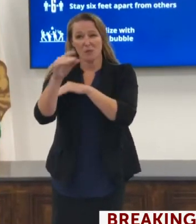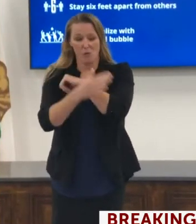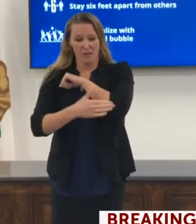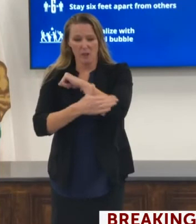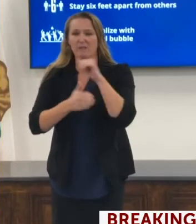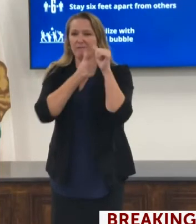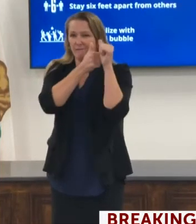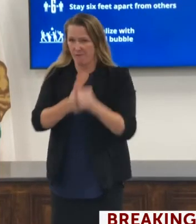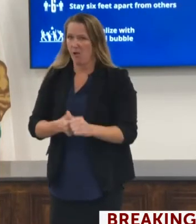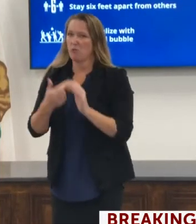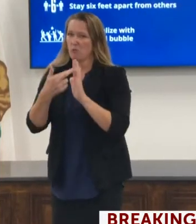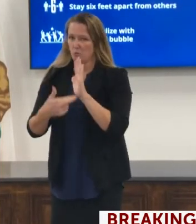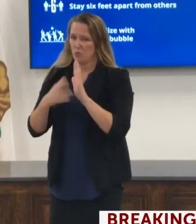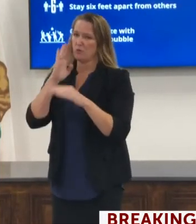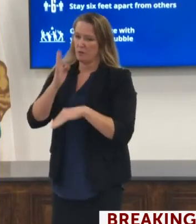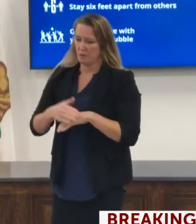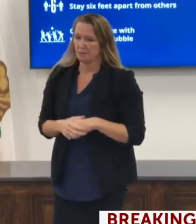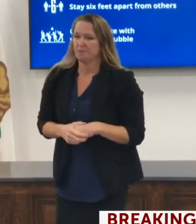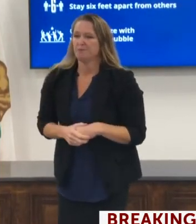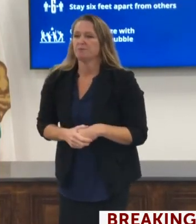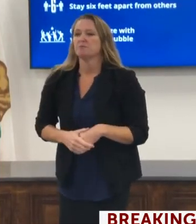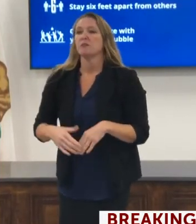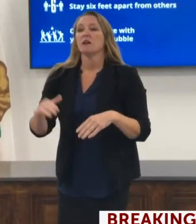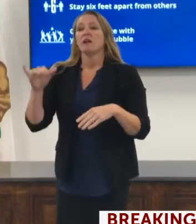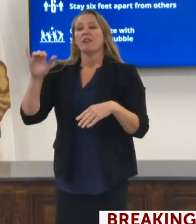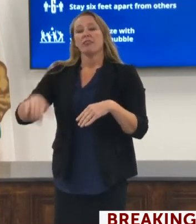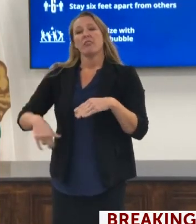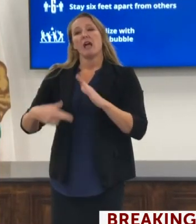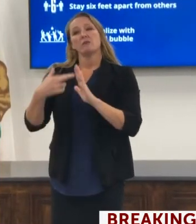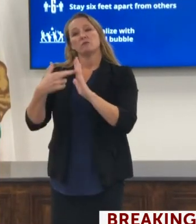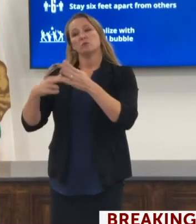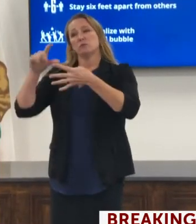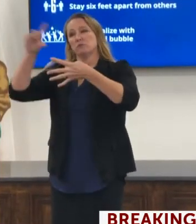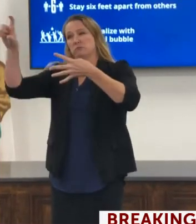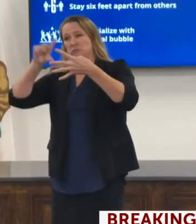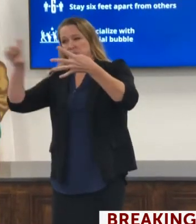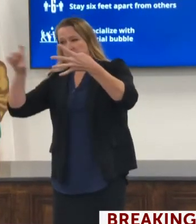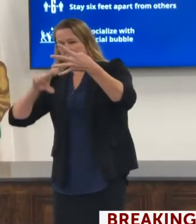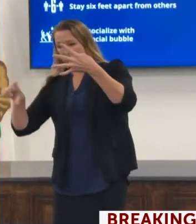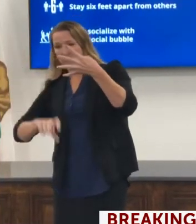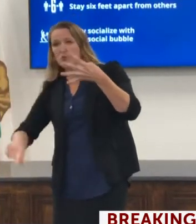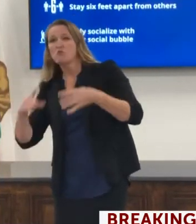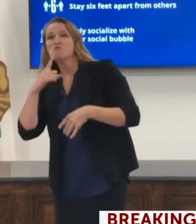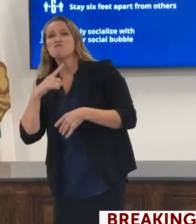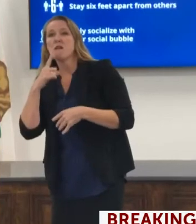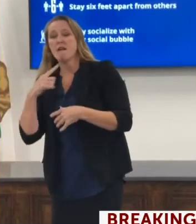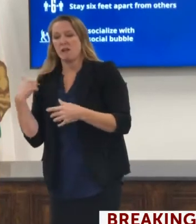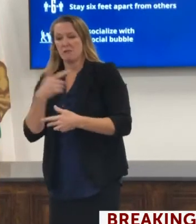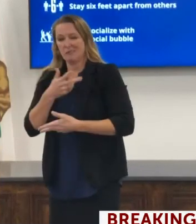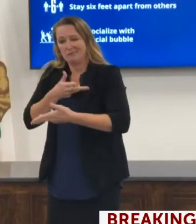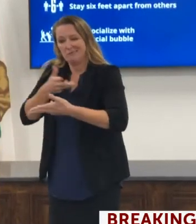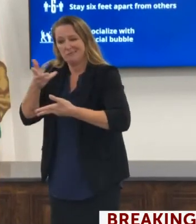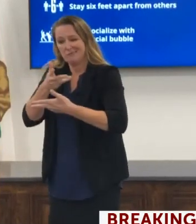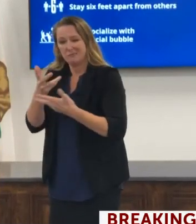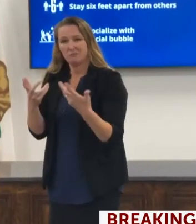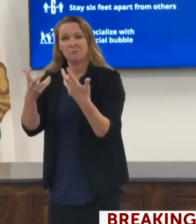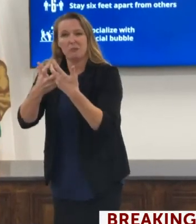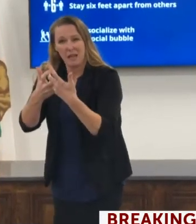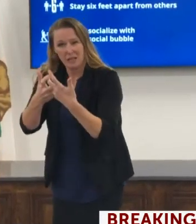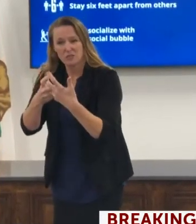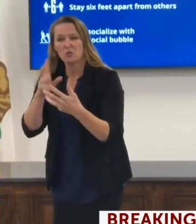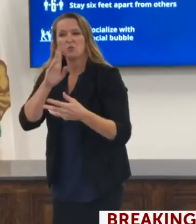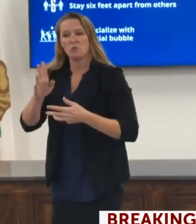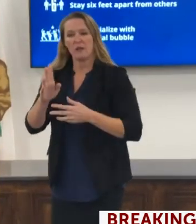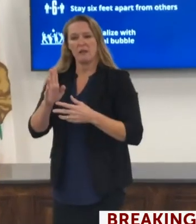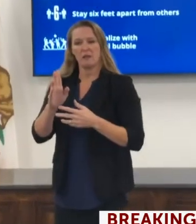the state's reopening framework, schools that open during this time will continue to work with public health if conditions